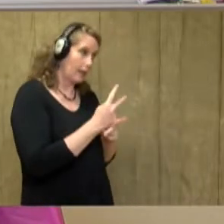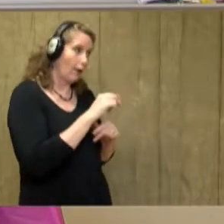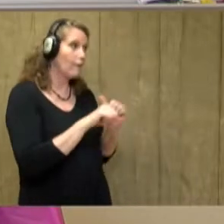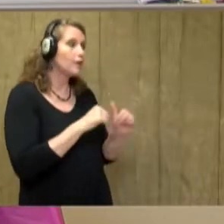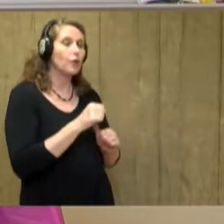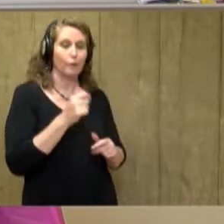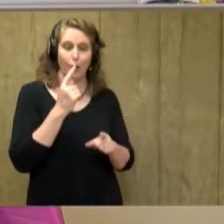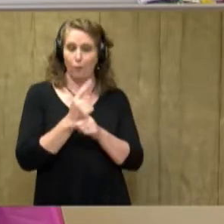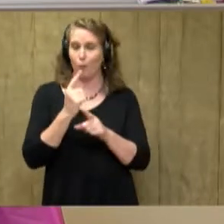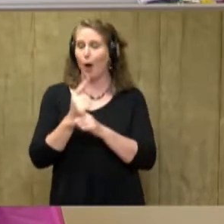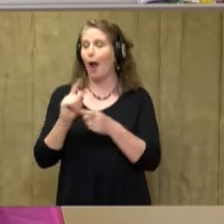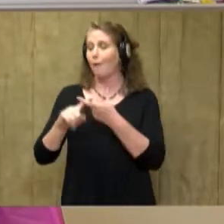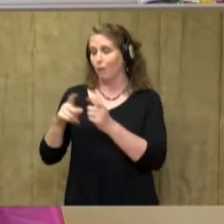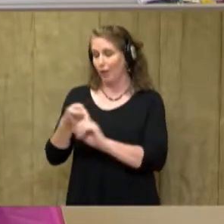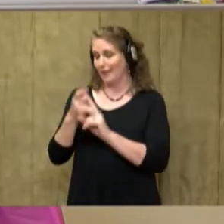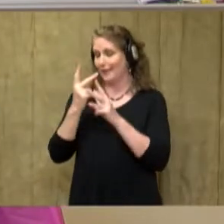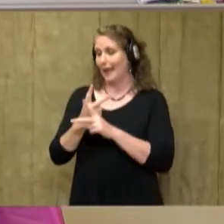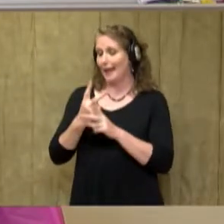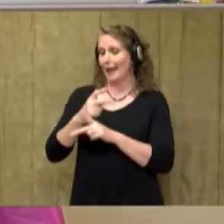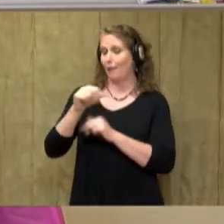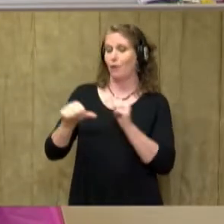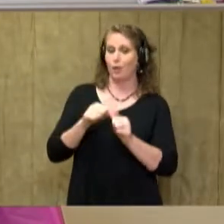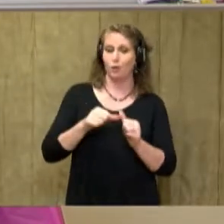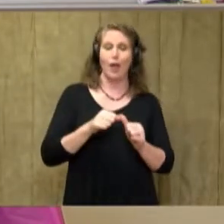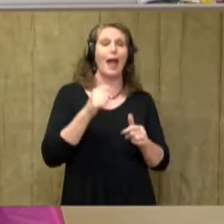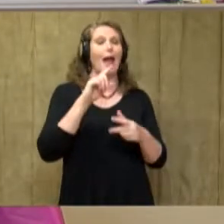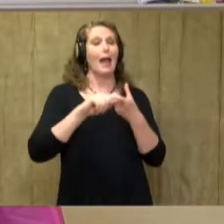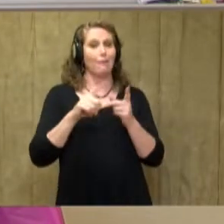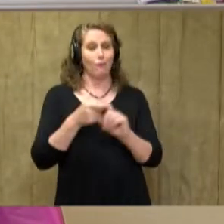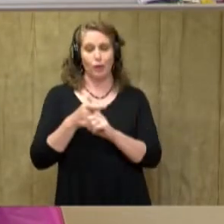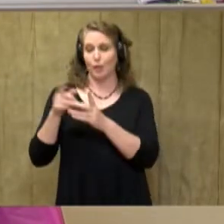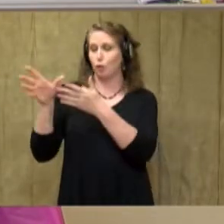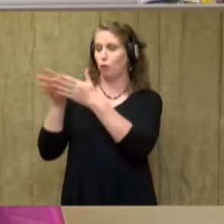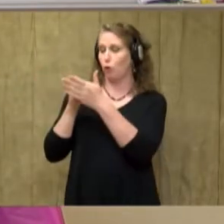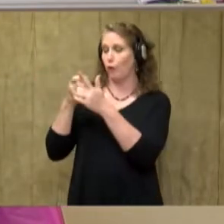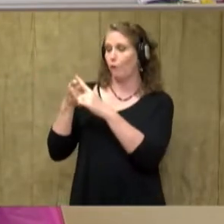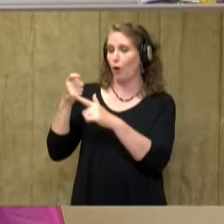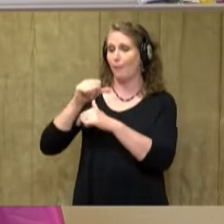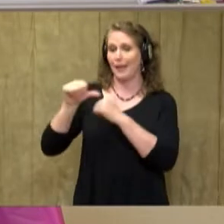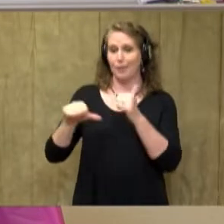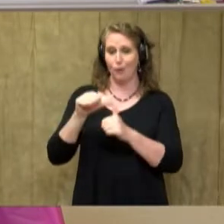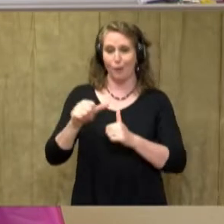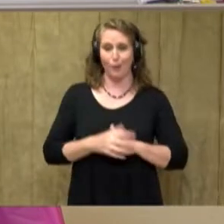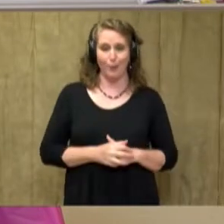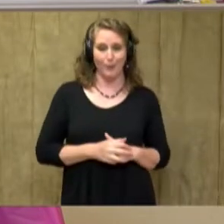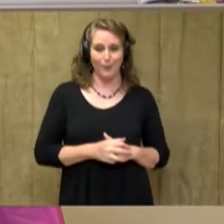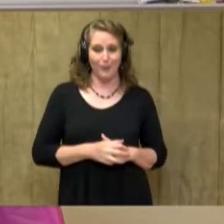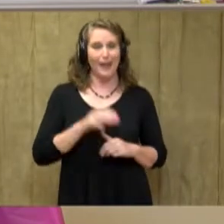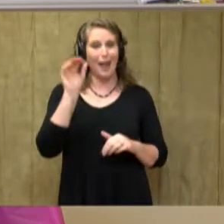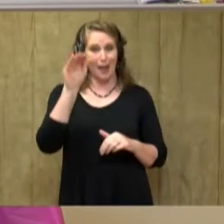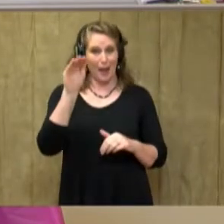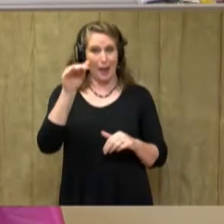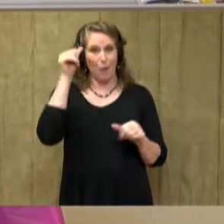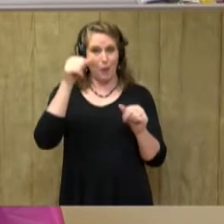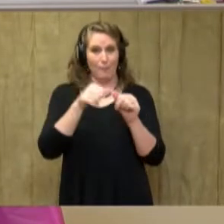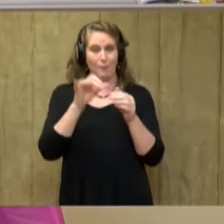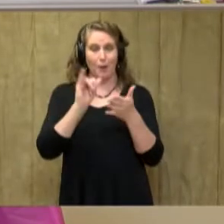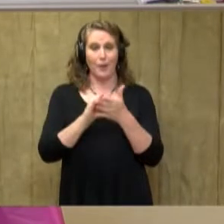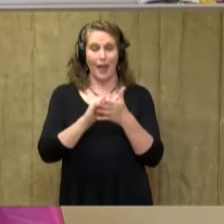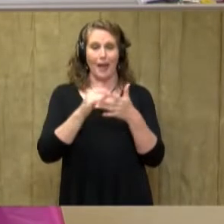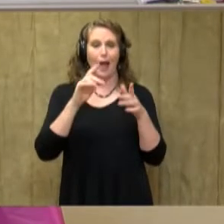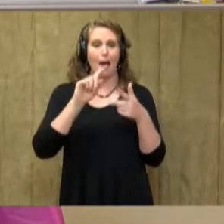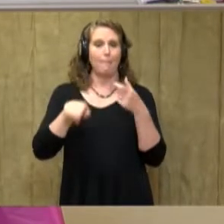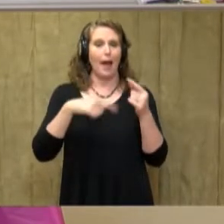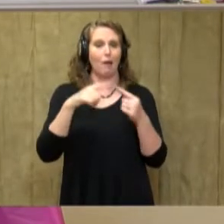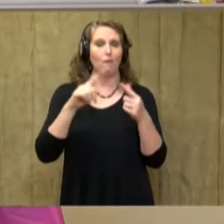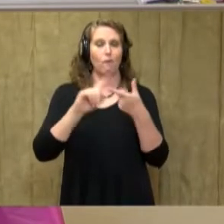Friends do take care of each other, and friends learn from each other. All right, so just keep that in mind about friendship,